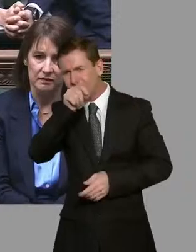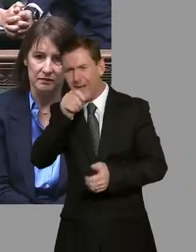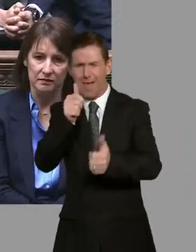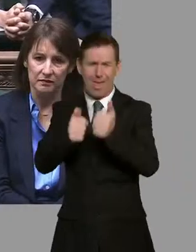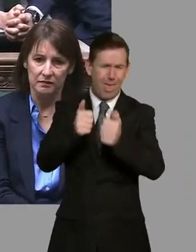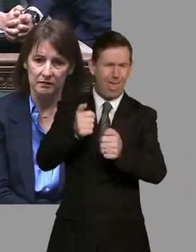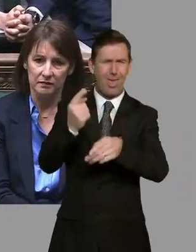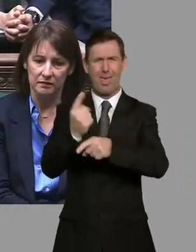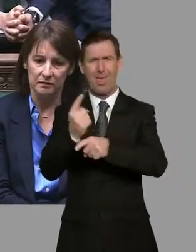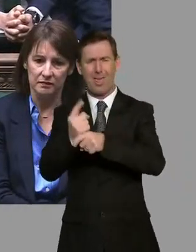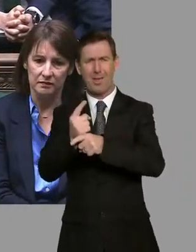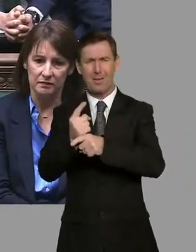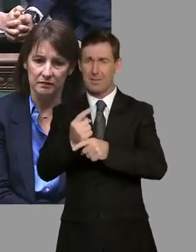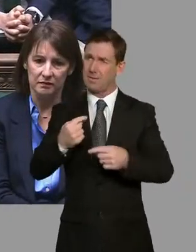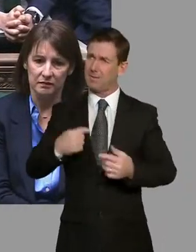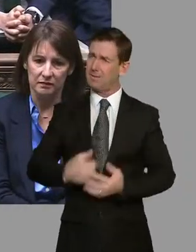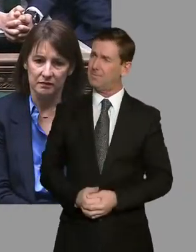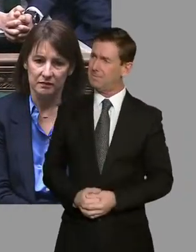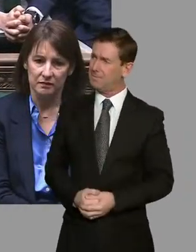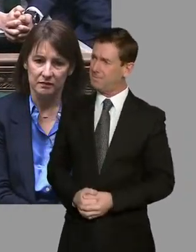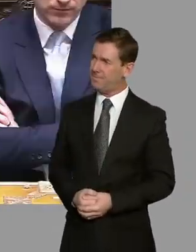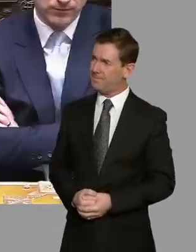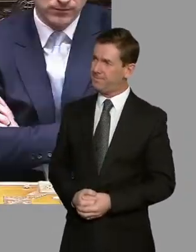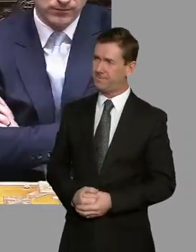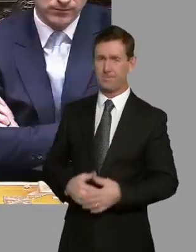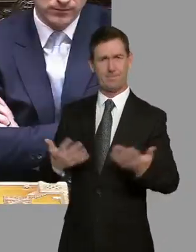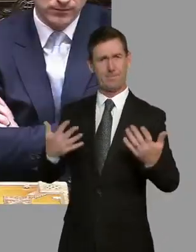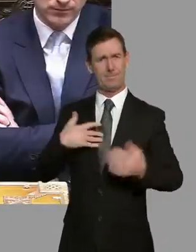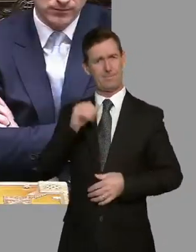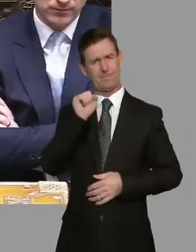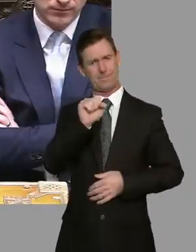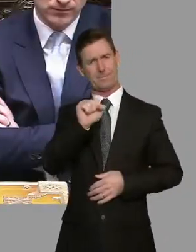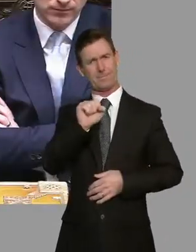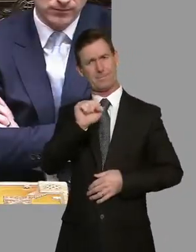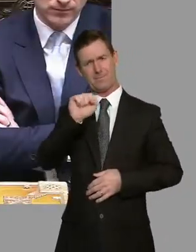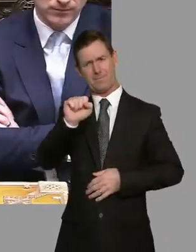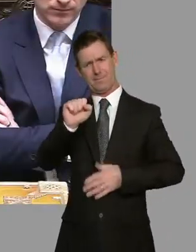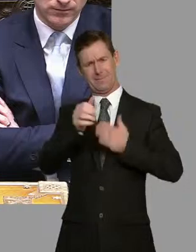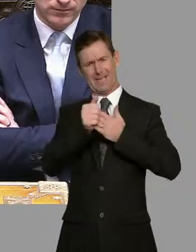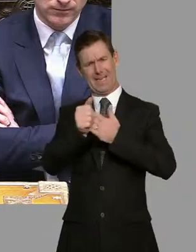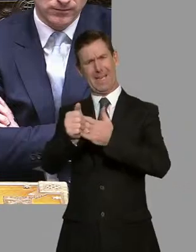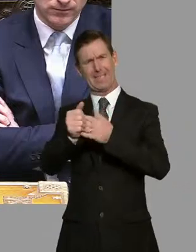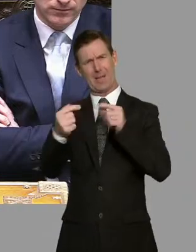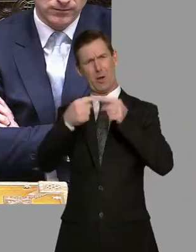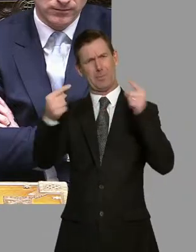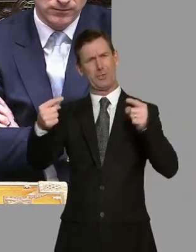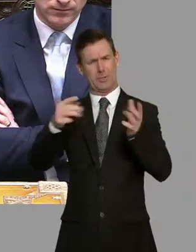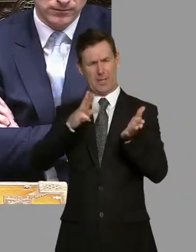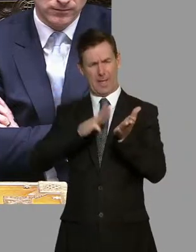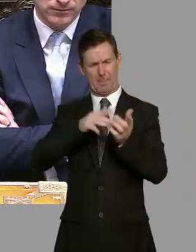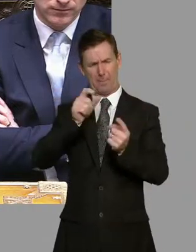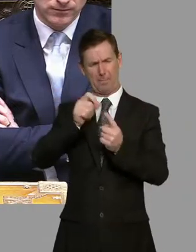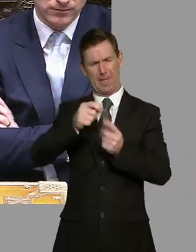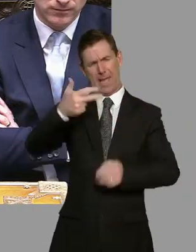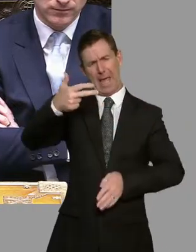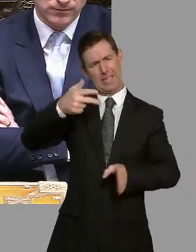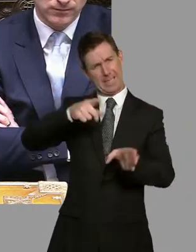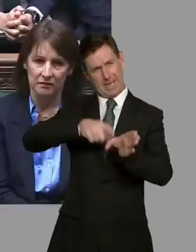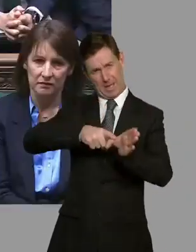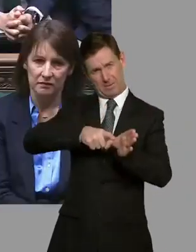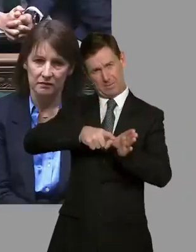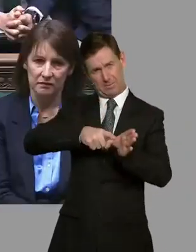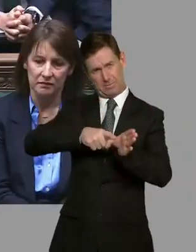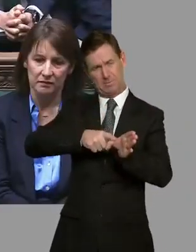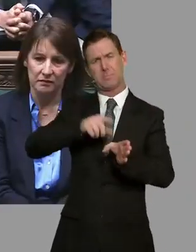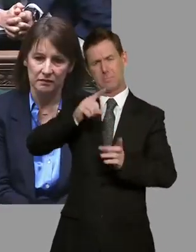the Leader of the Opposition has been an MP, I think, for 8 years. Her party have been in government for 7.5 of those 8 years. She